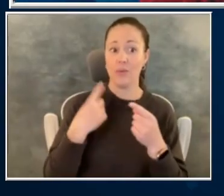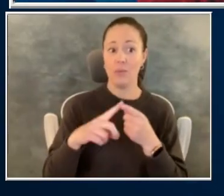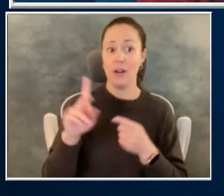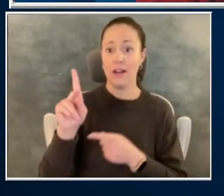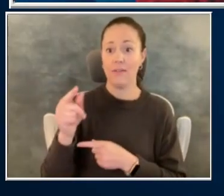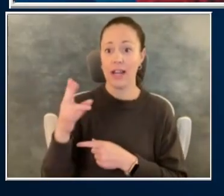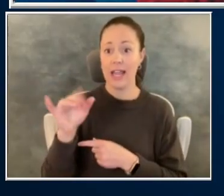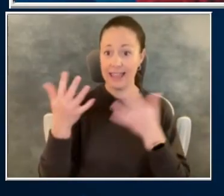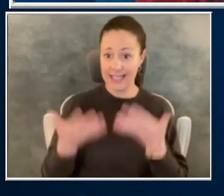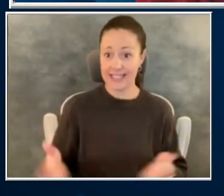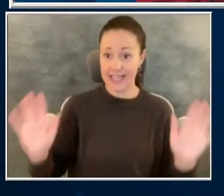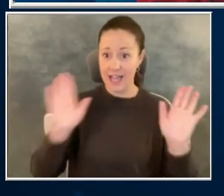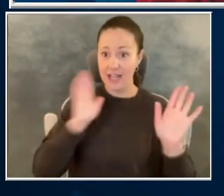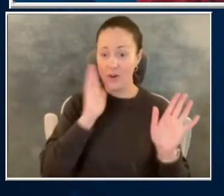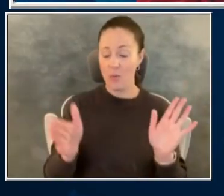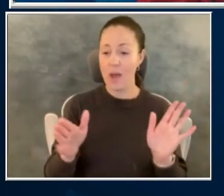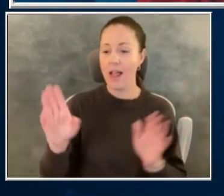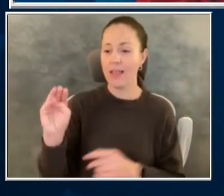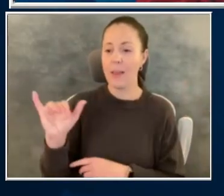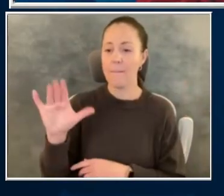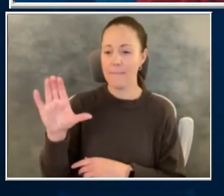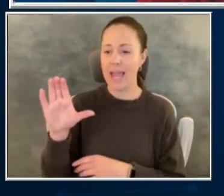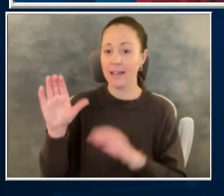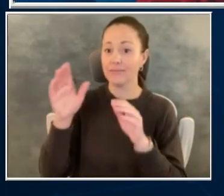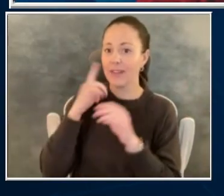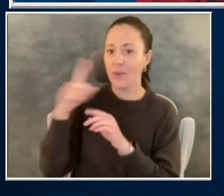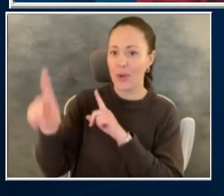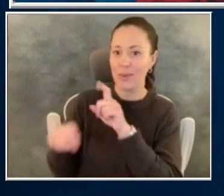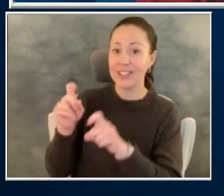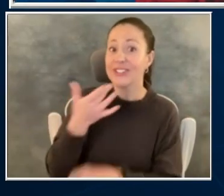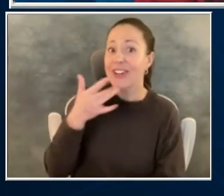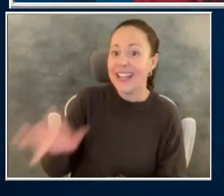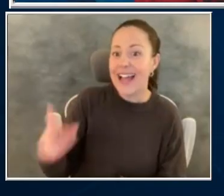ask her some questions. Kathy, good luck. We'll see you in a little bit.